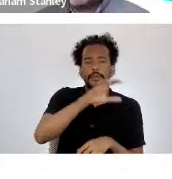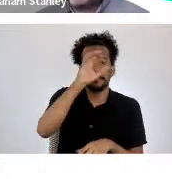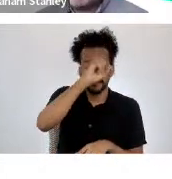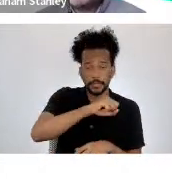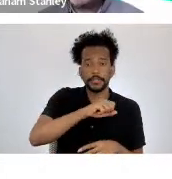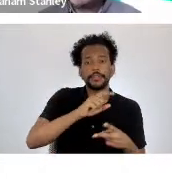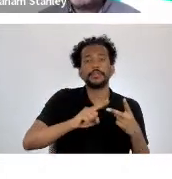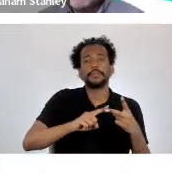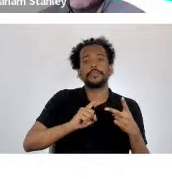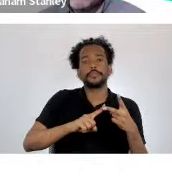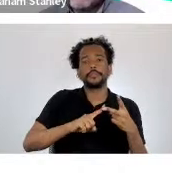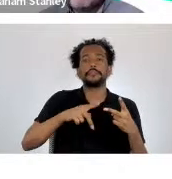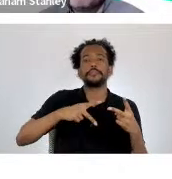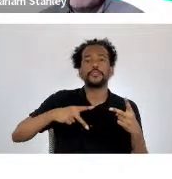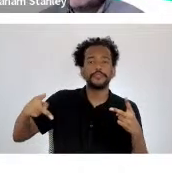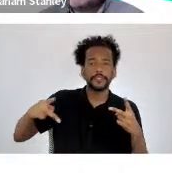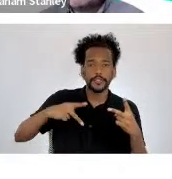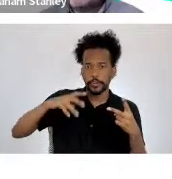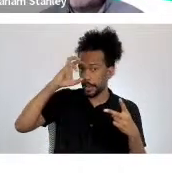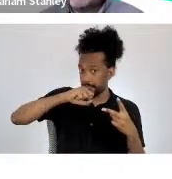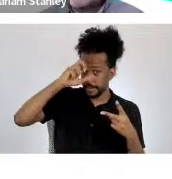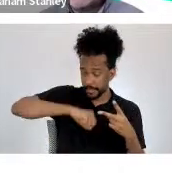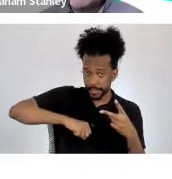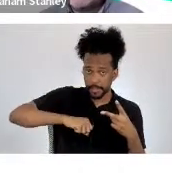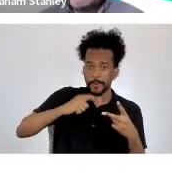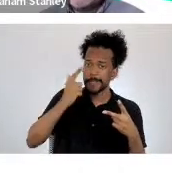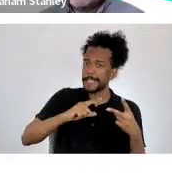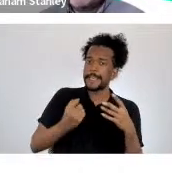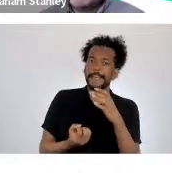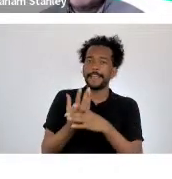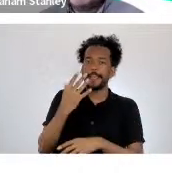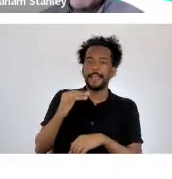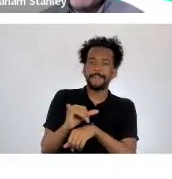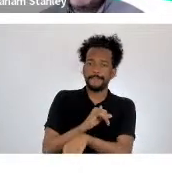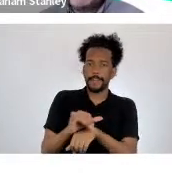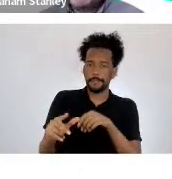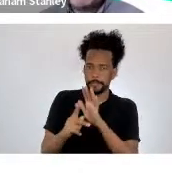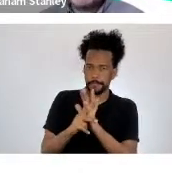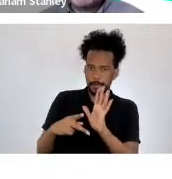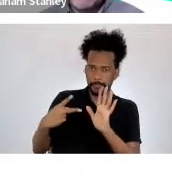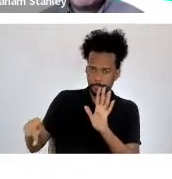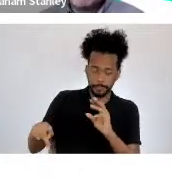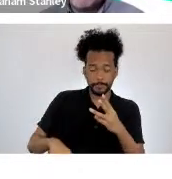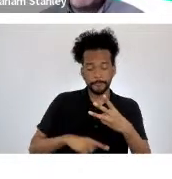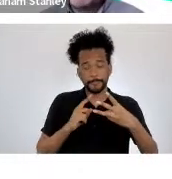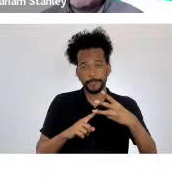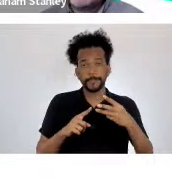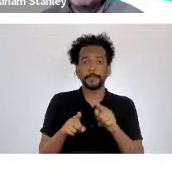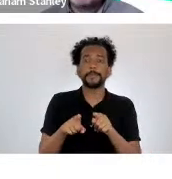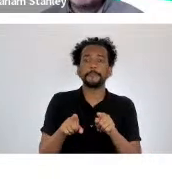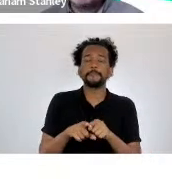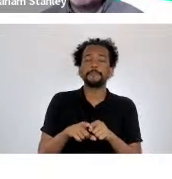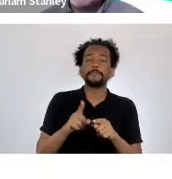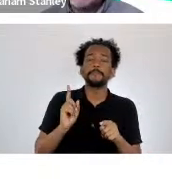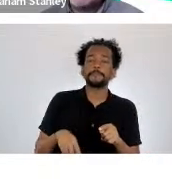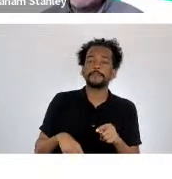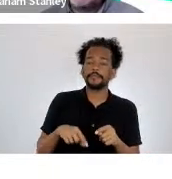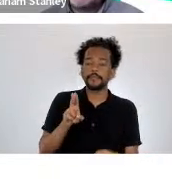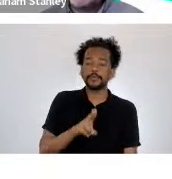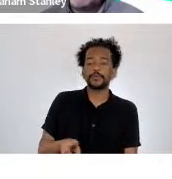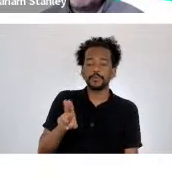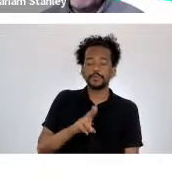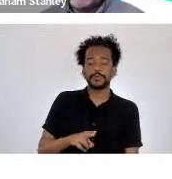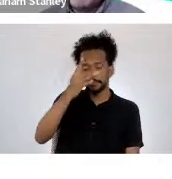for example, grading, and three, system-facing, which is used by administrative staff to manage and examine learner